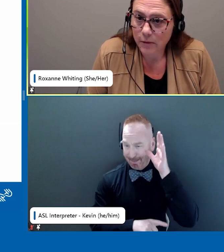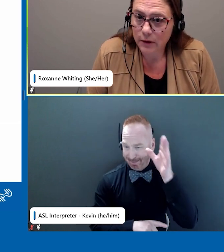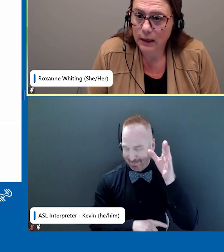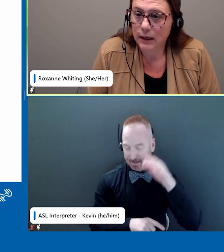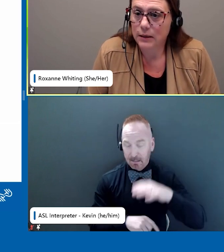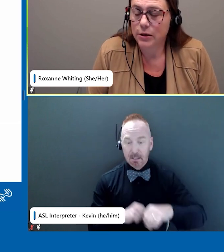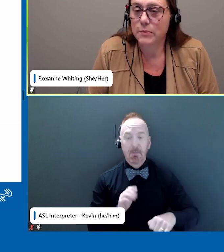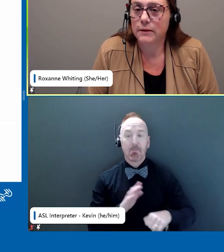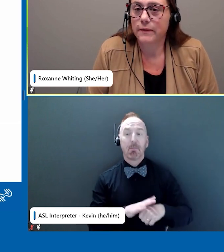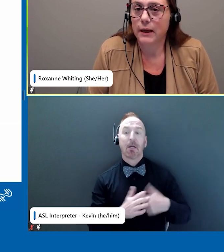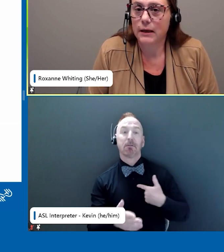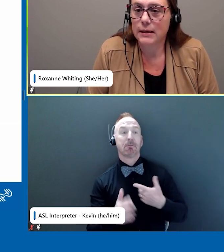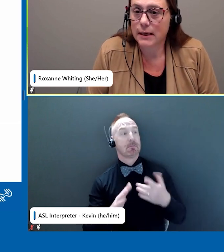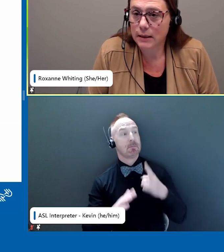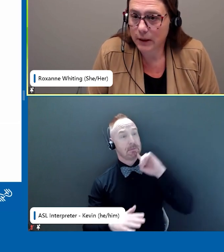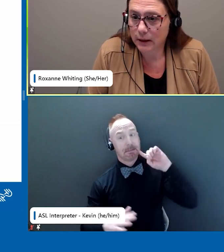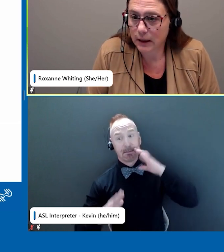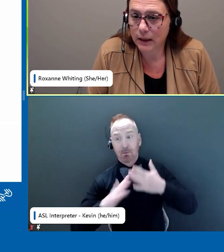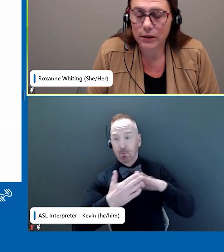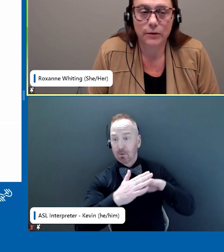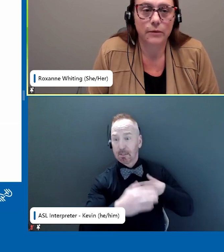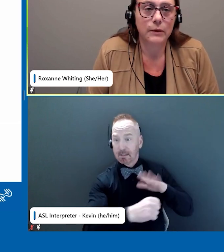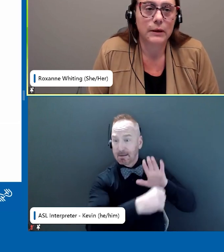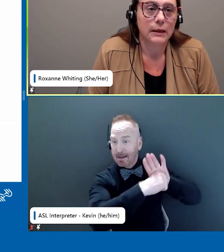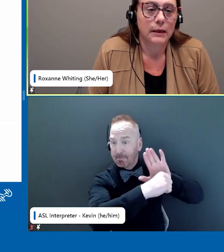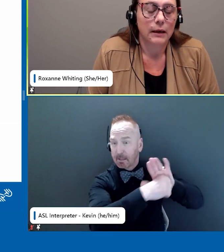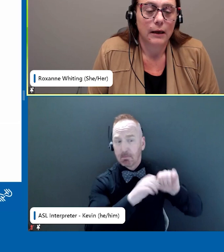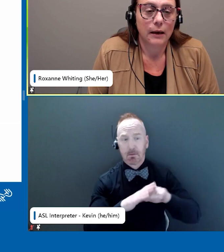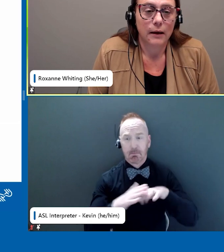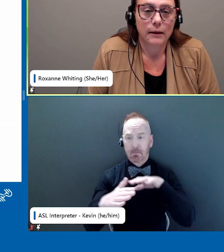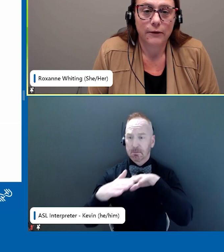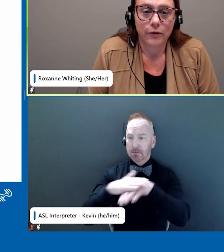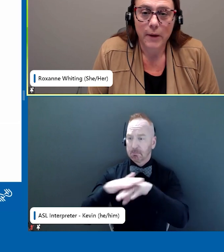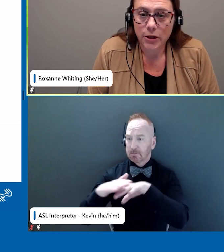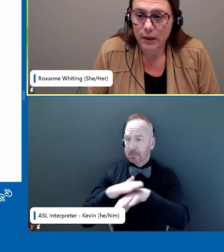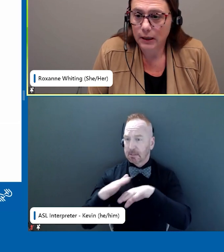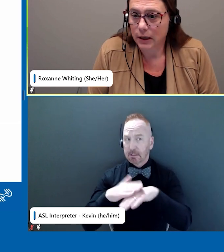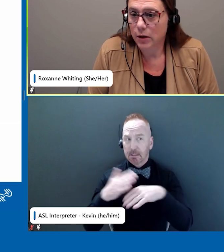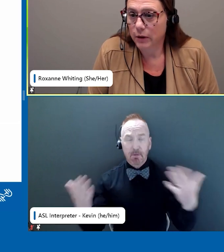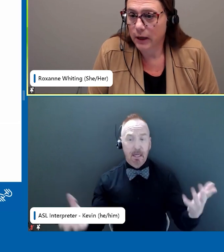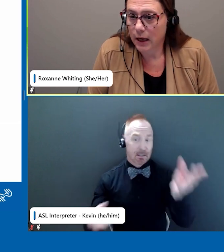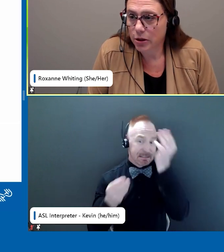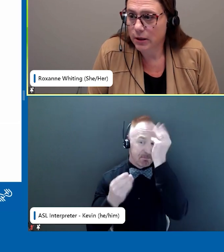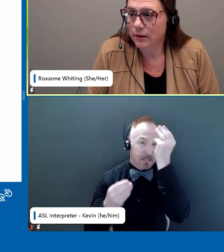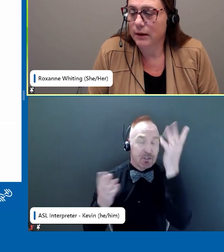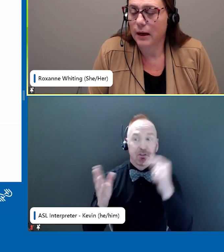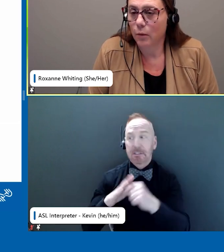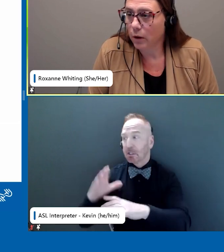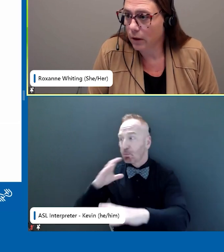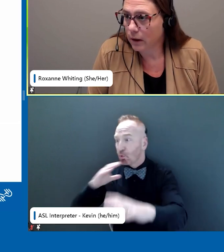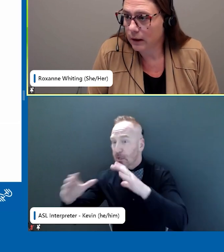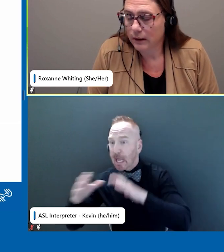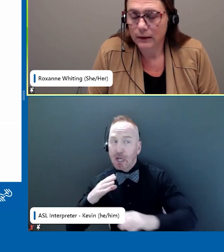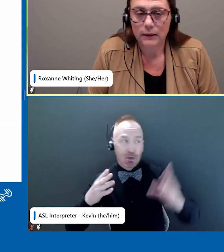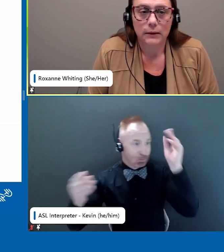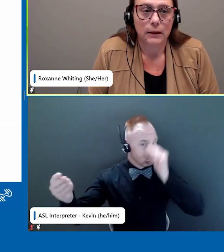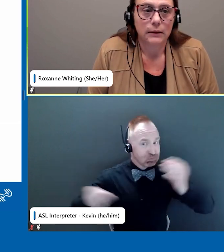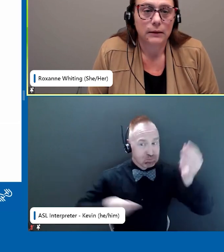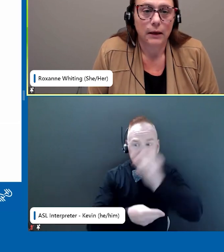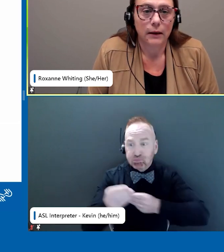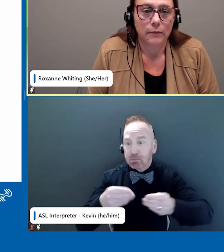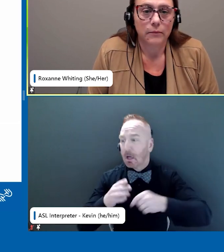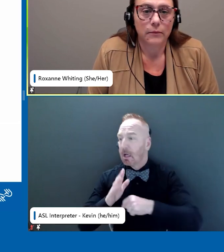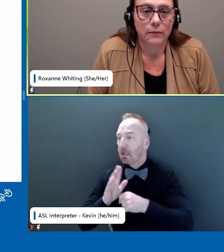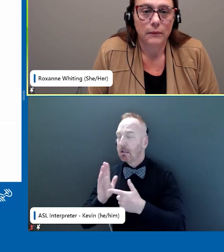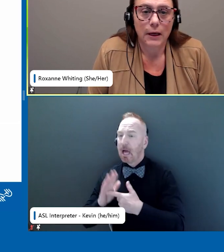the deaf community in terms of getting accessibility to information and communication at work,